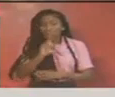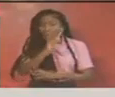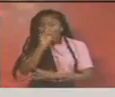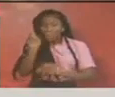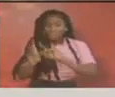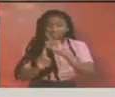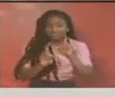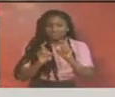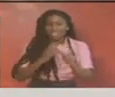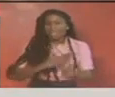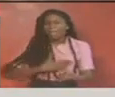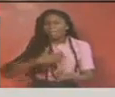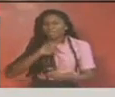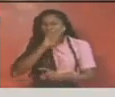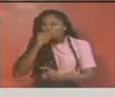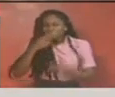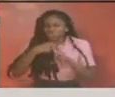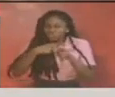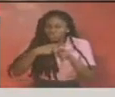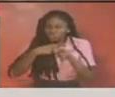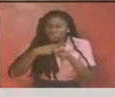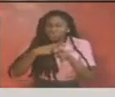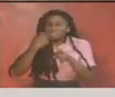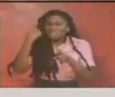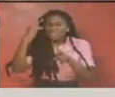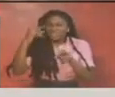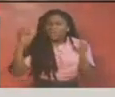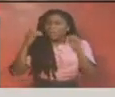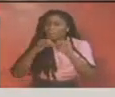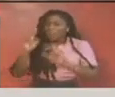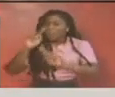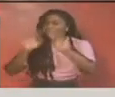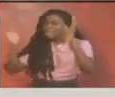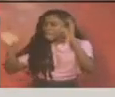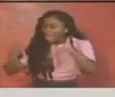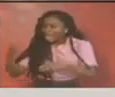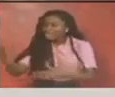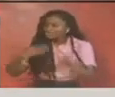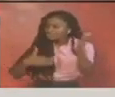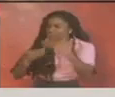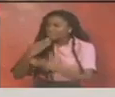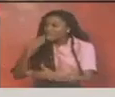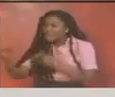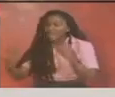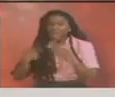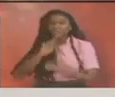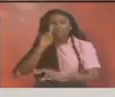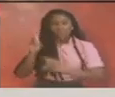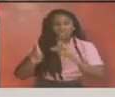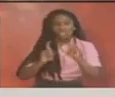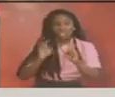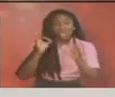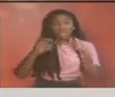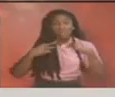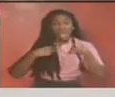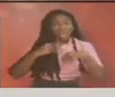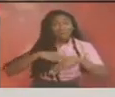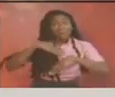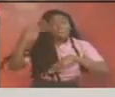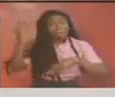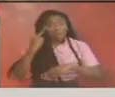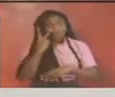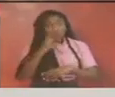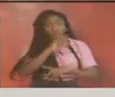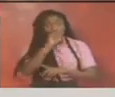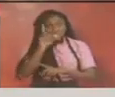please make your questions brief so we can get as many questions in as possible. If you have additional questions, we will come